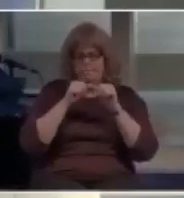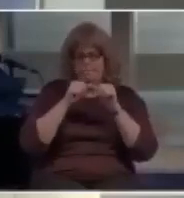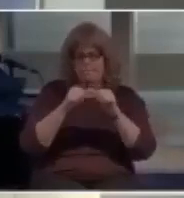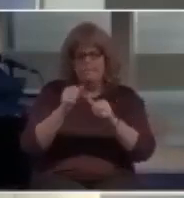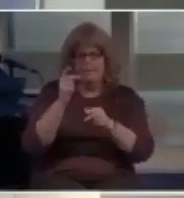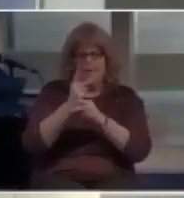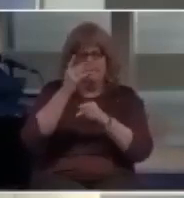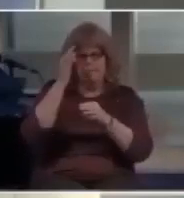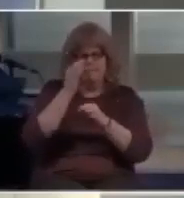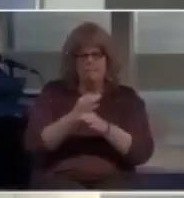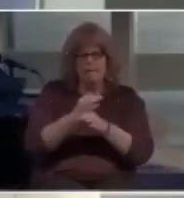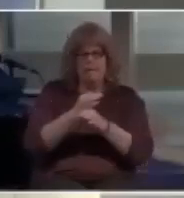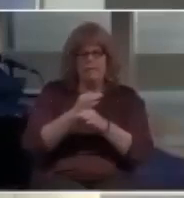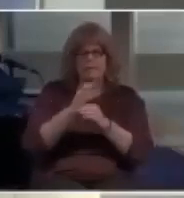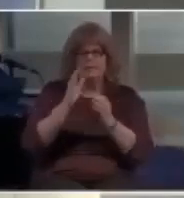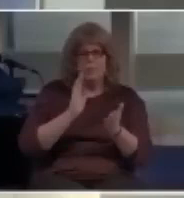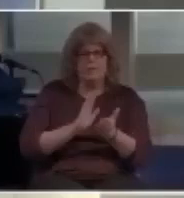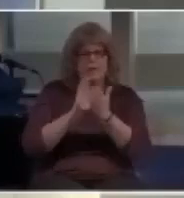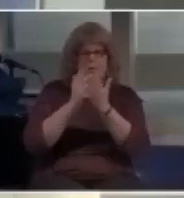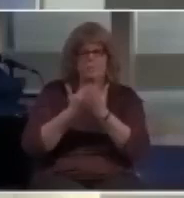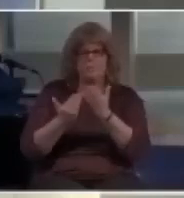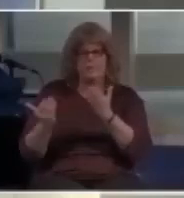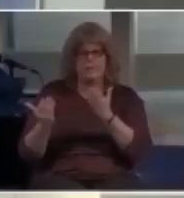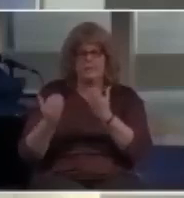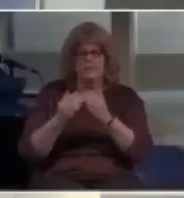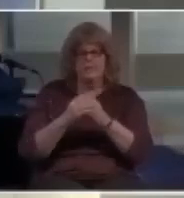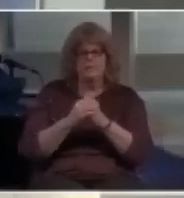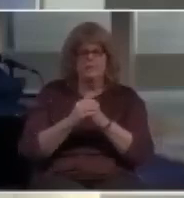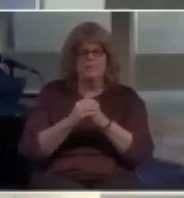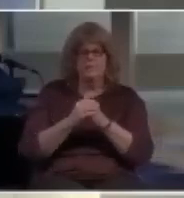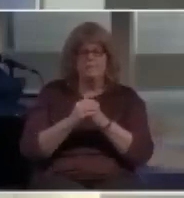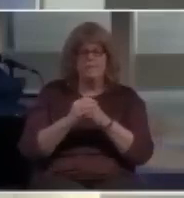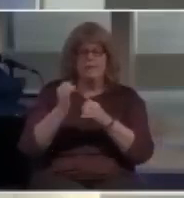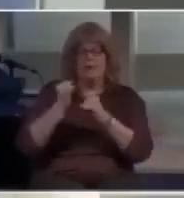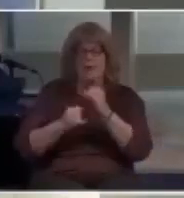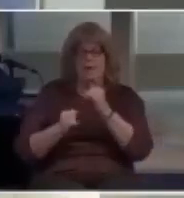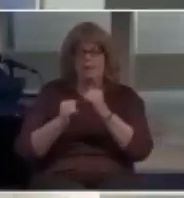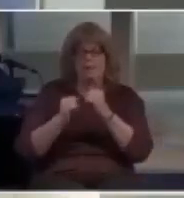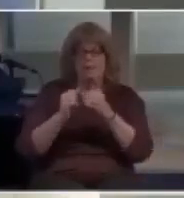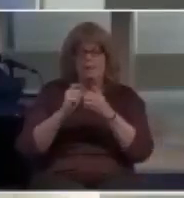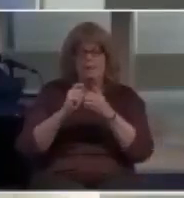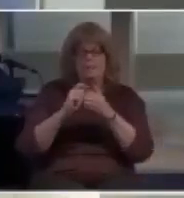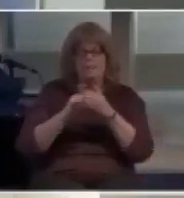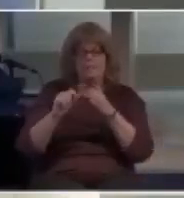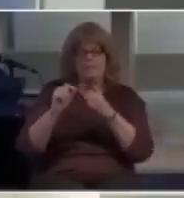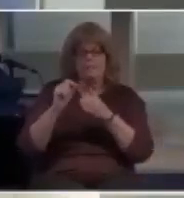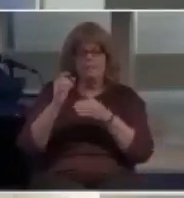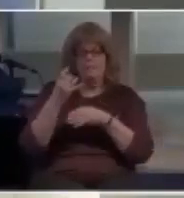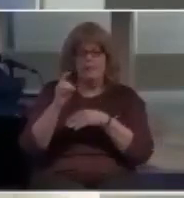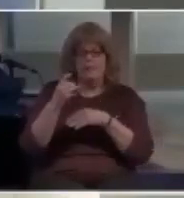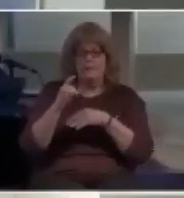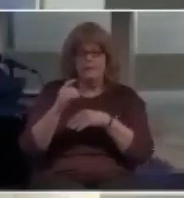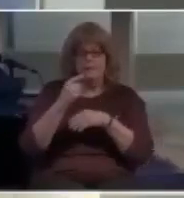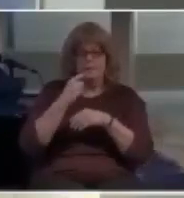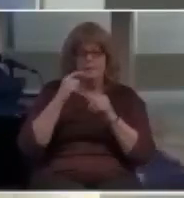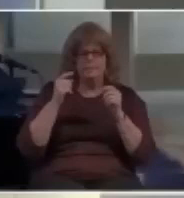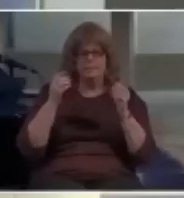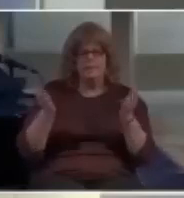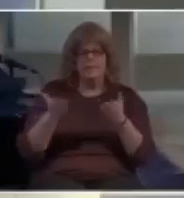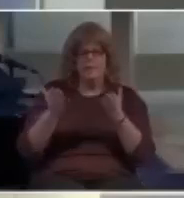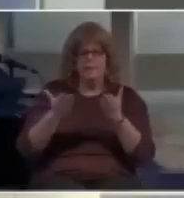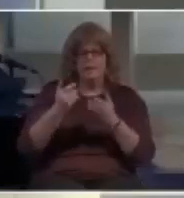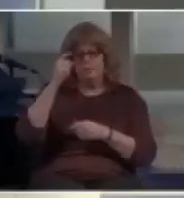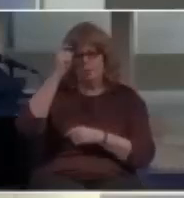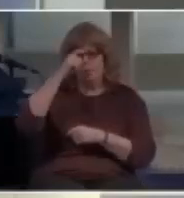faithfulness as you encounter these things. And then at the end of the passage in verse 18, it says, here is